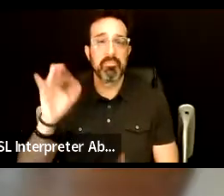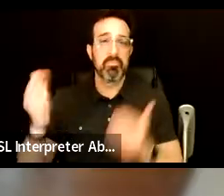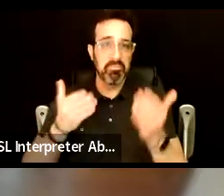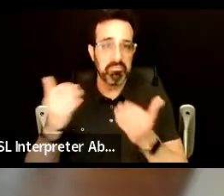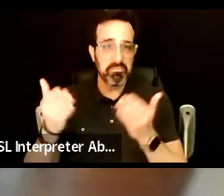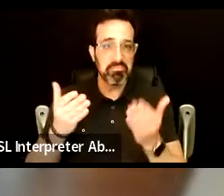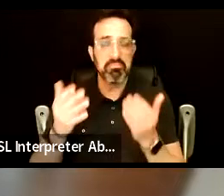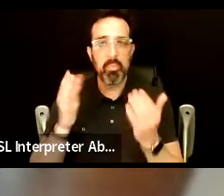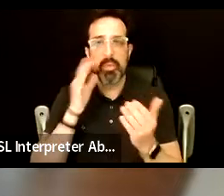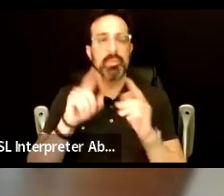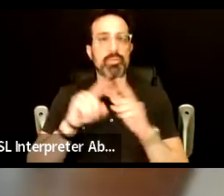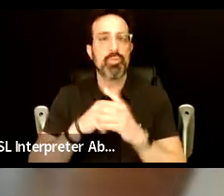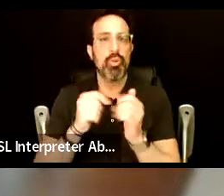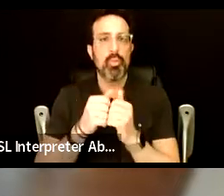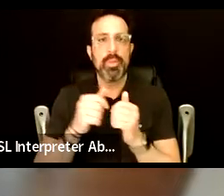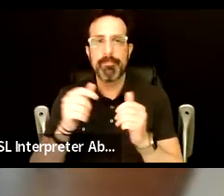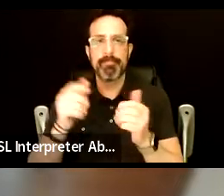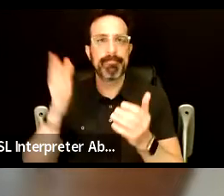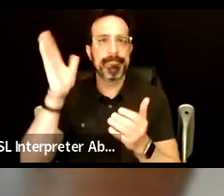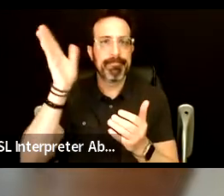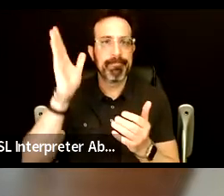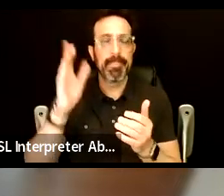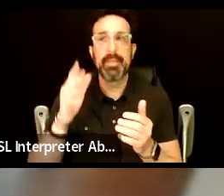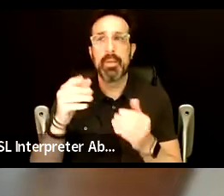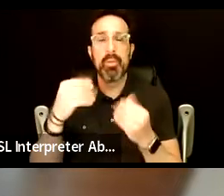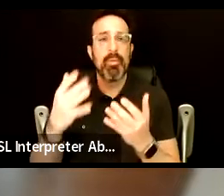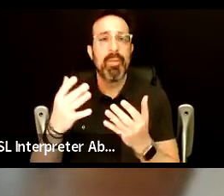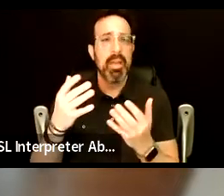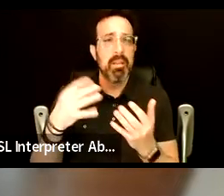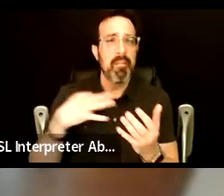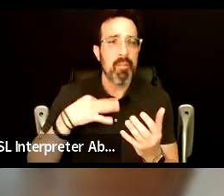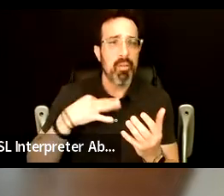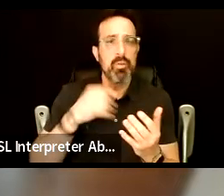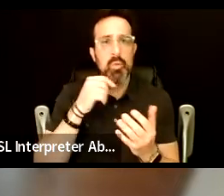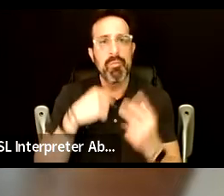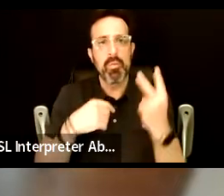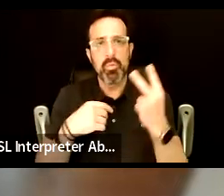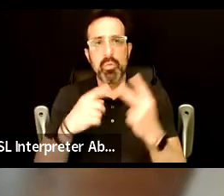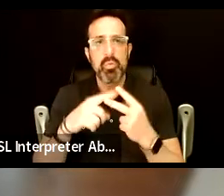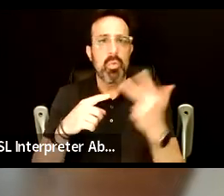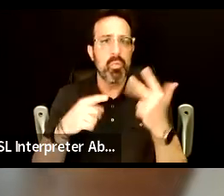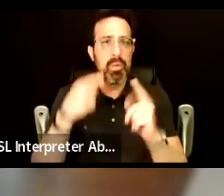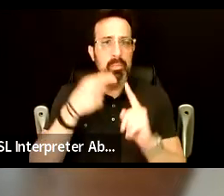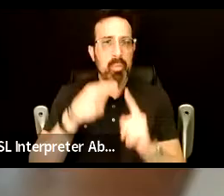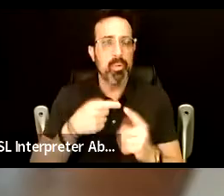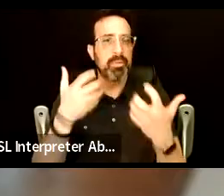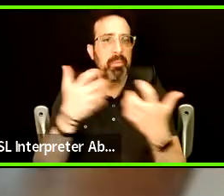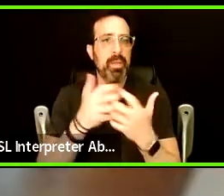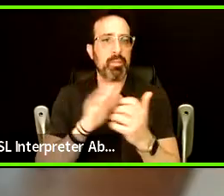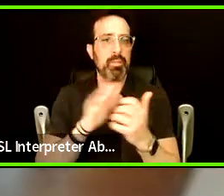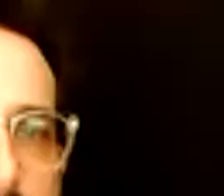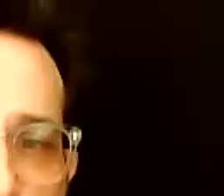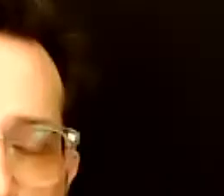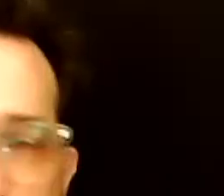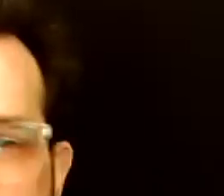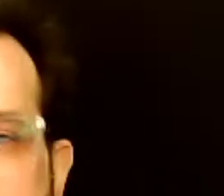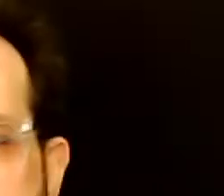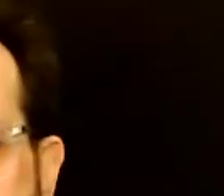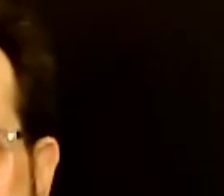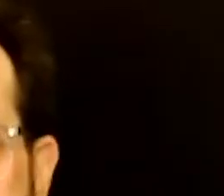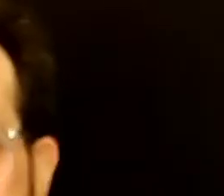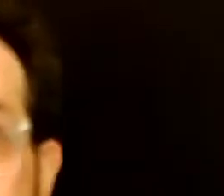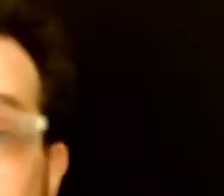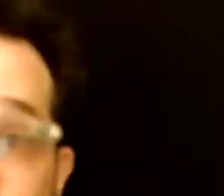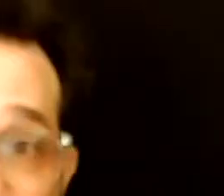select a volunteer who is going to provide about 2 to 3 points that really resonated with your group. We're going to have about 1 to 2 minutes for